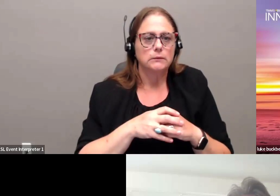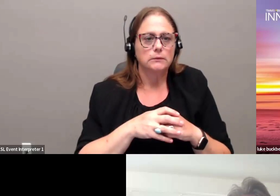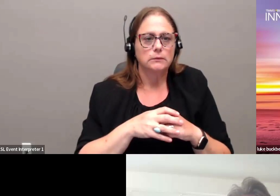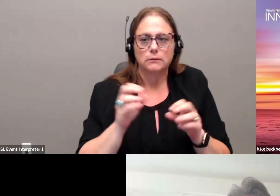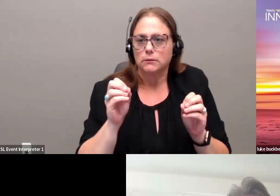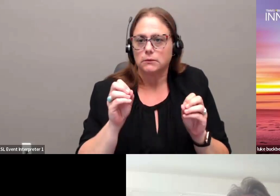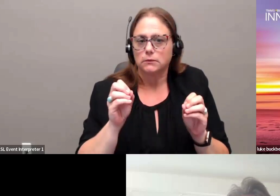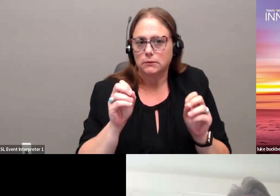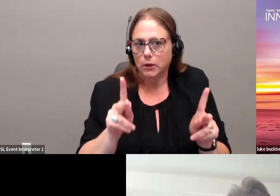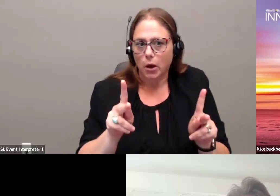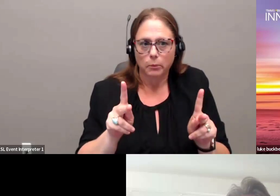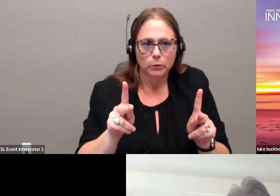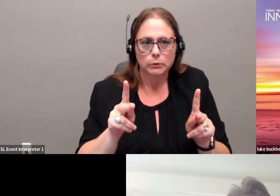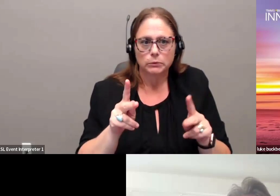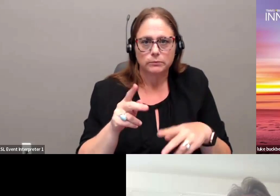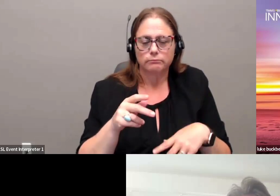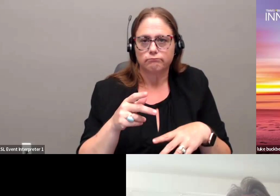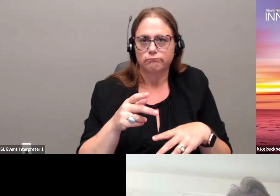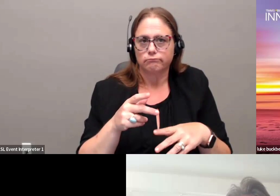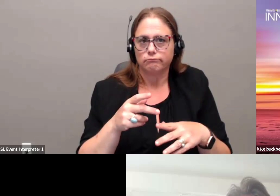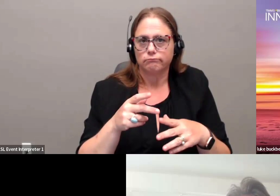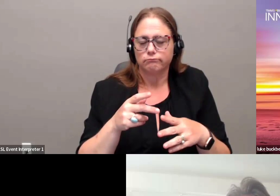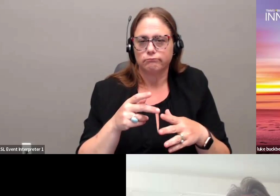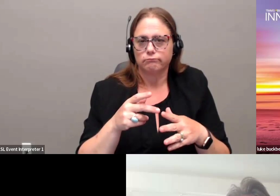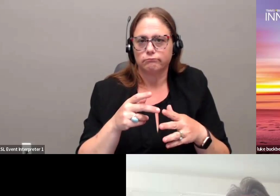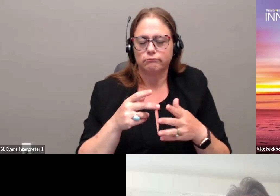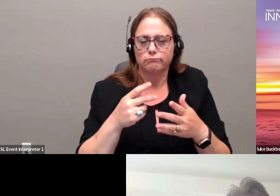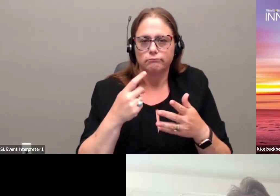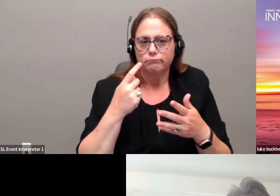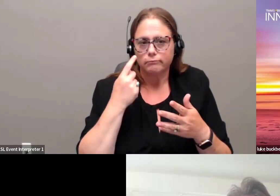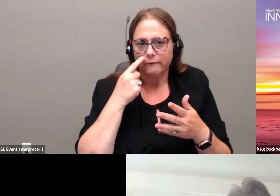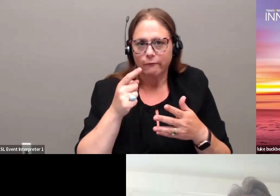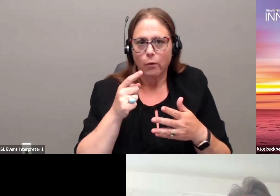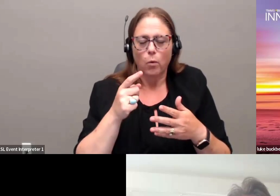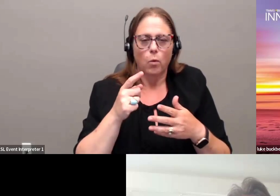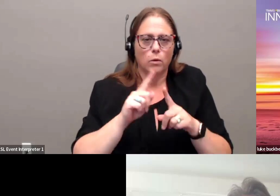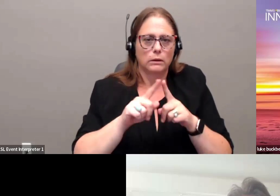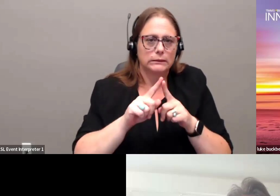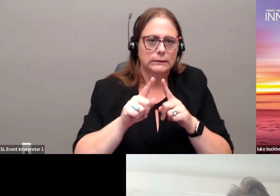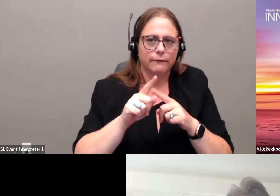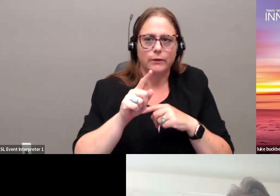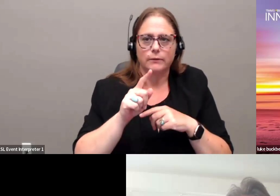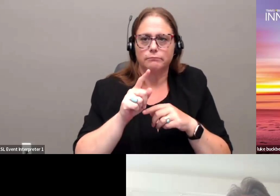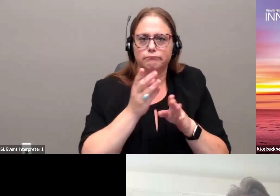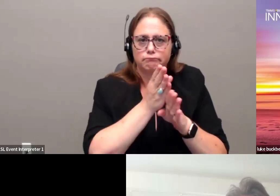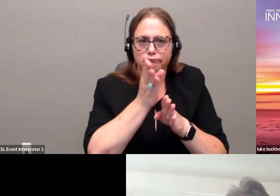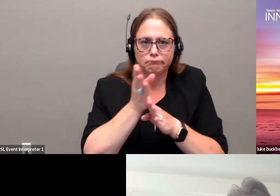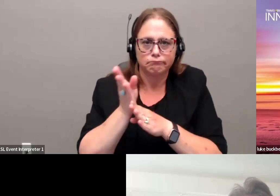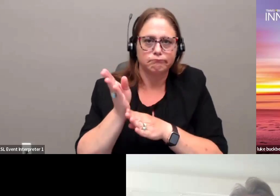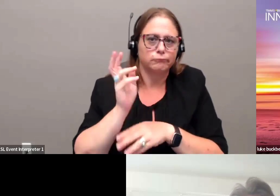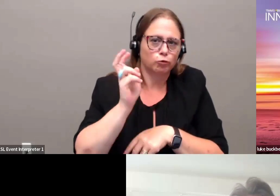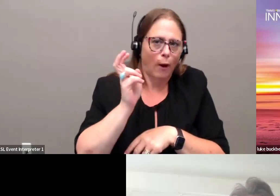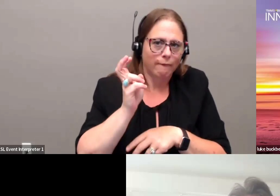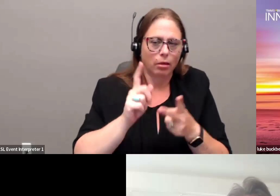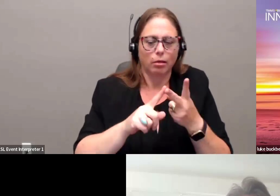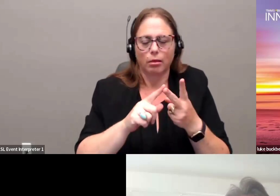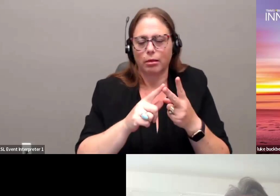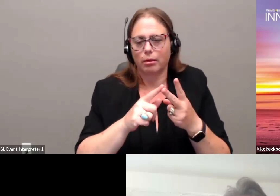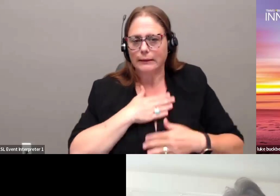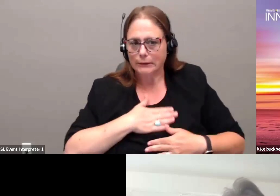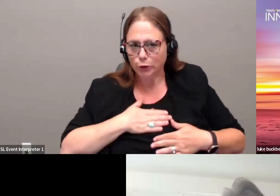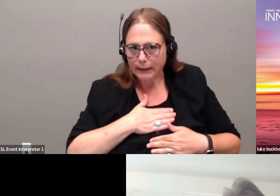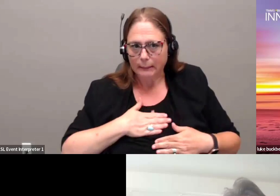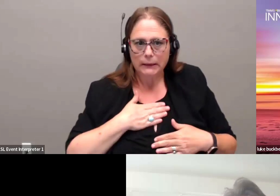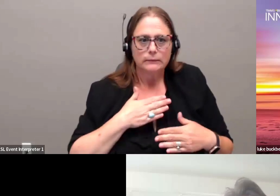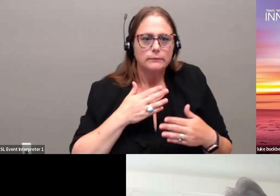the kind of organizations that we are talking with, travel, entertainment, tourism, and so on, to empower, to make their spaces more accessible.